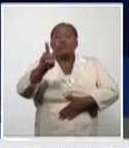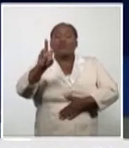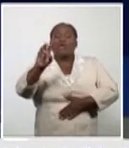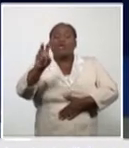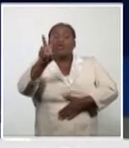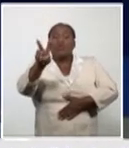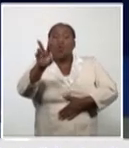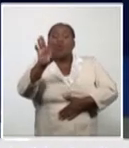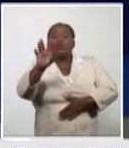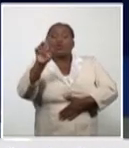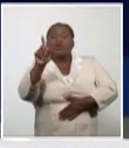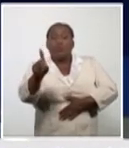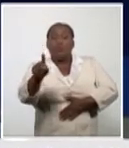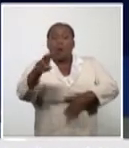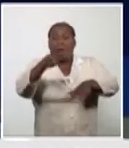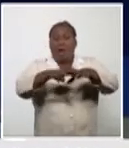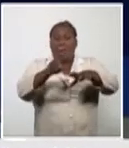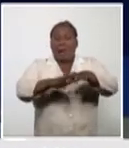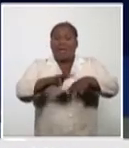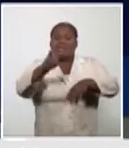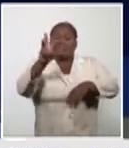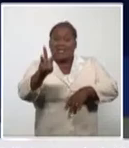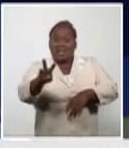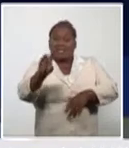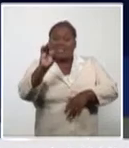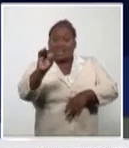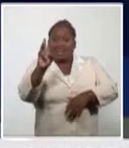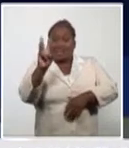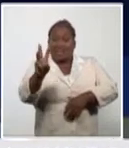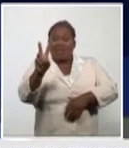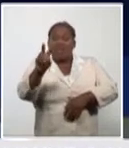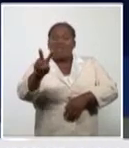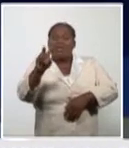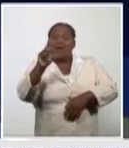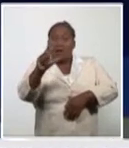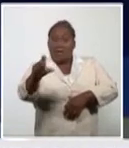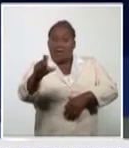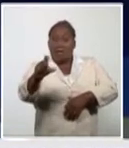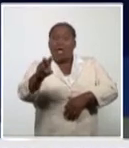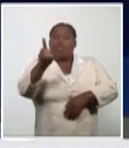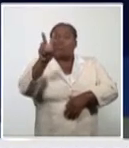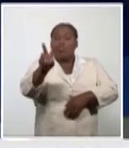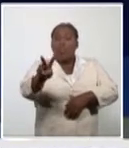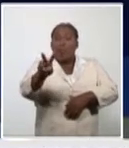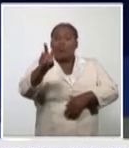281 at the Molecular Biology Center in Santiago de